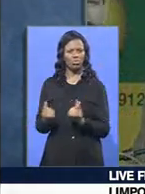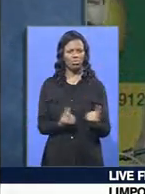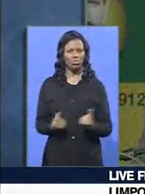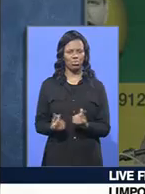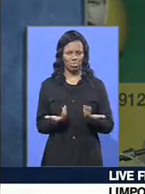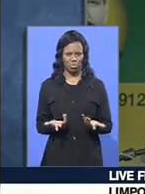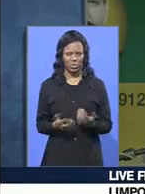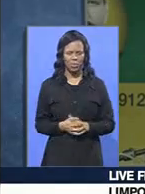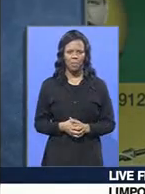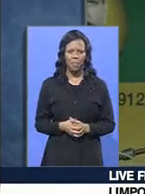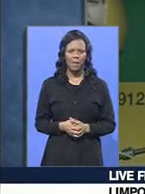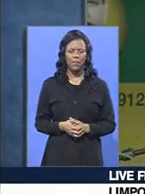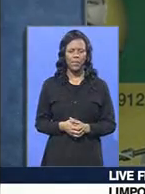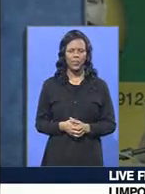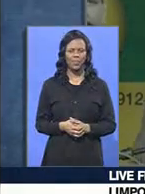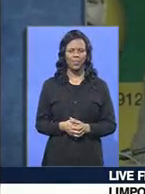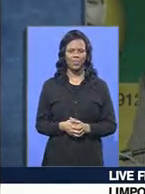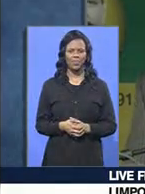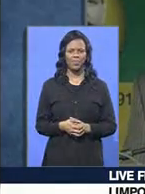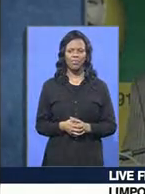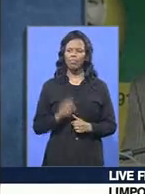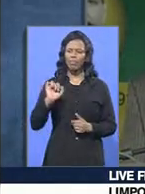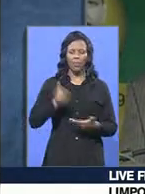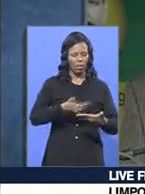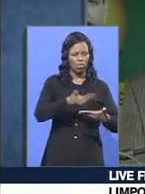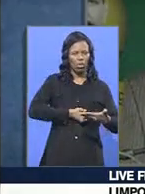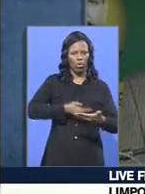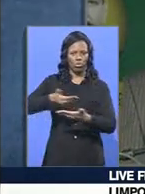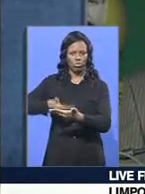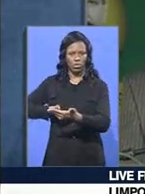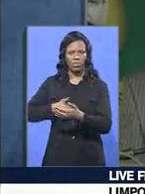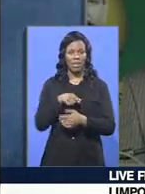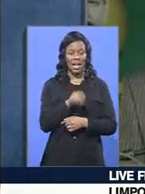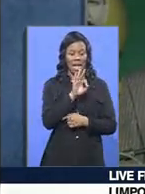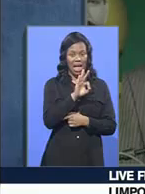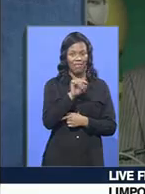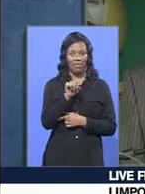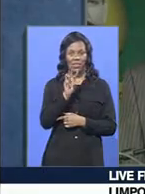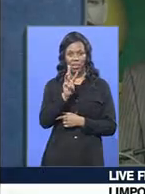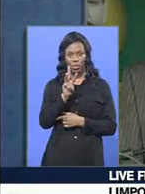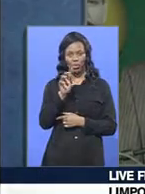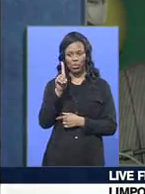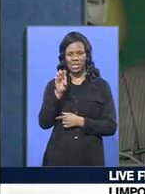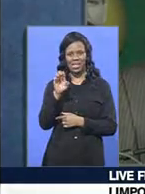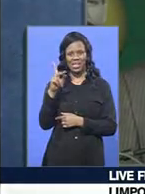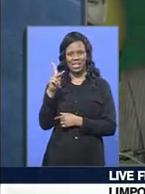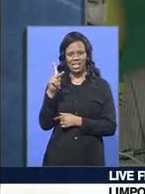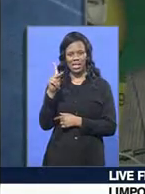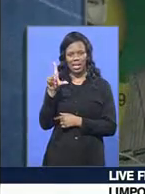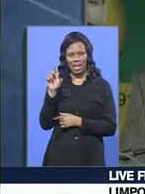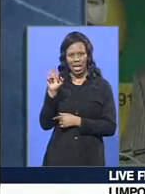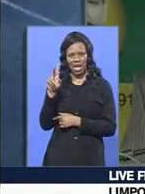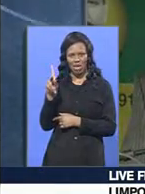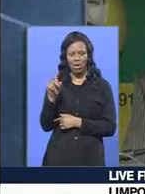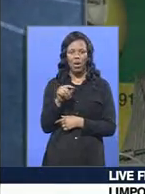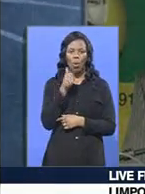In a document prepared for talks with F.W. de Klerk in December 1989,